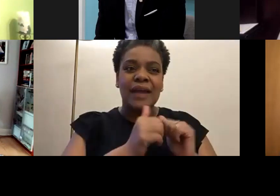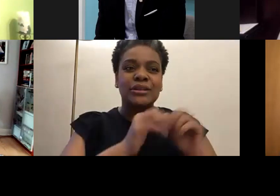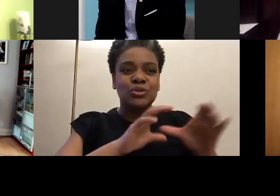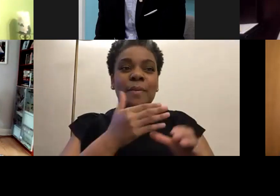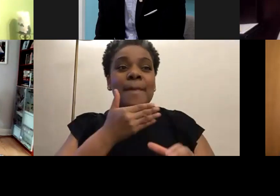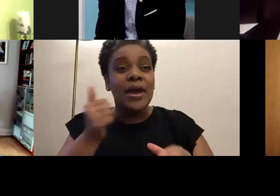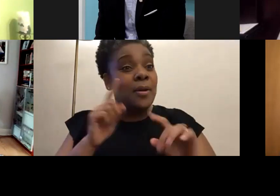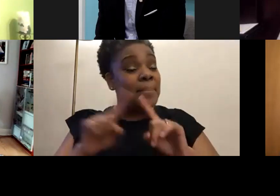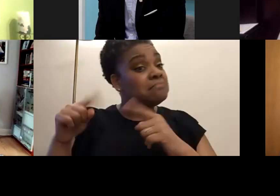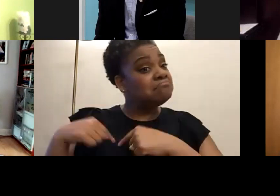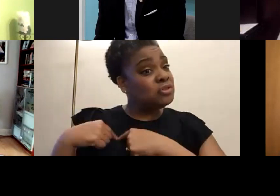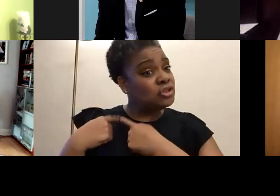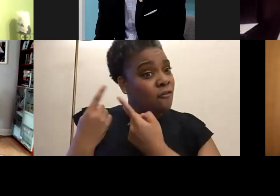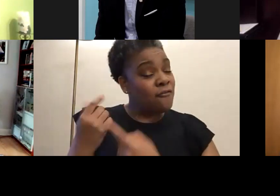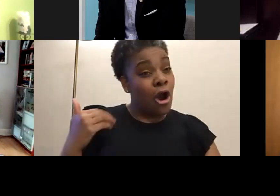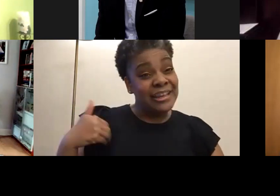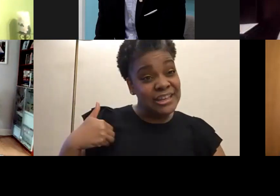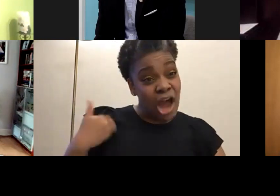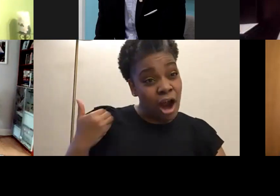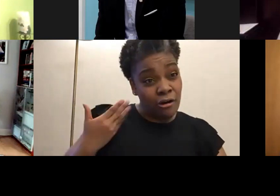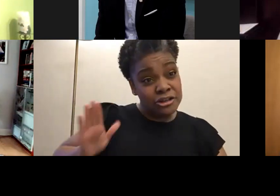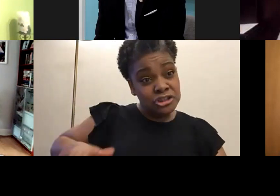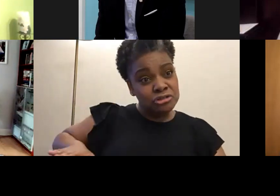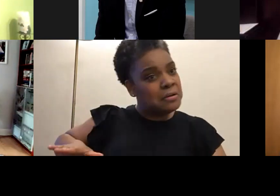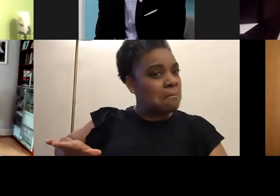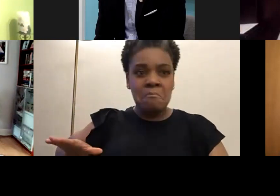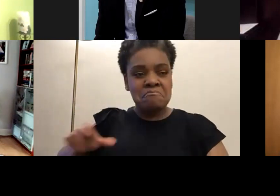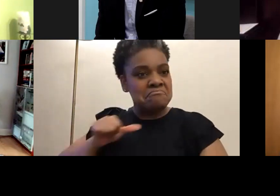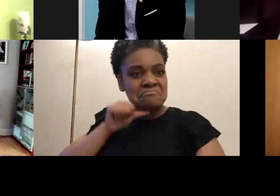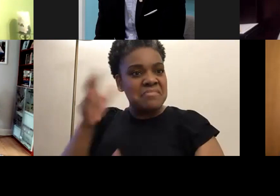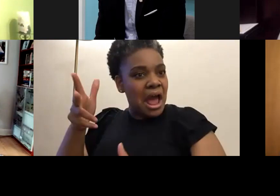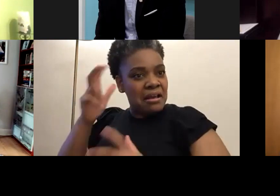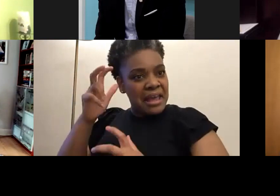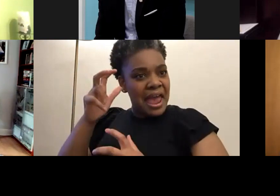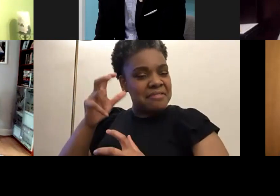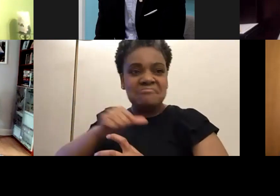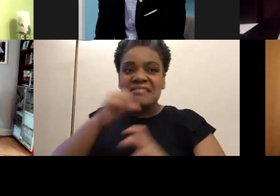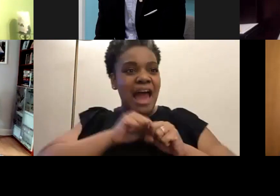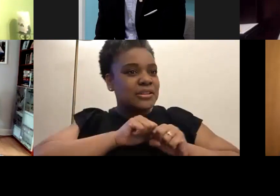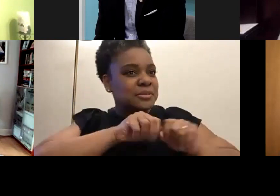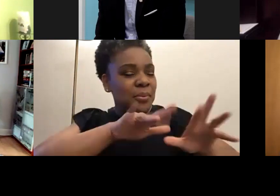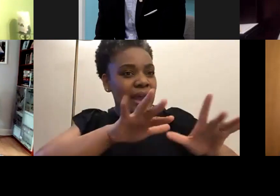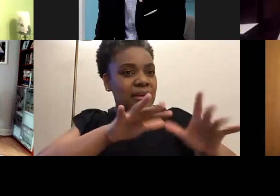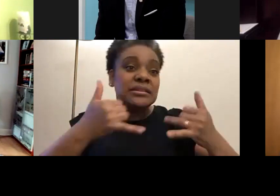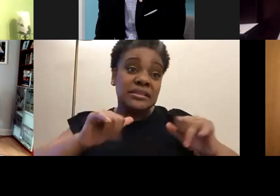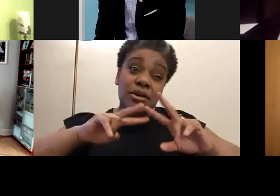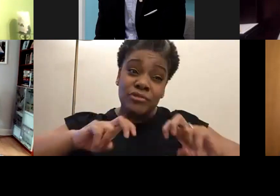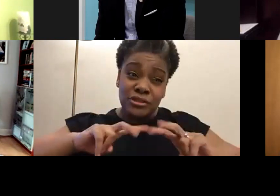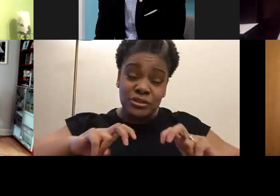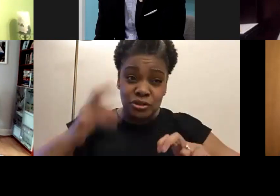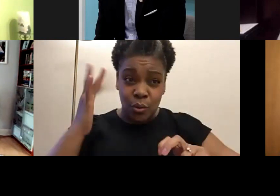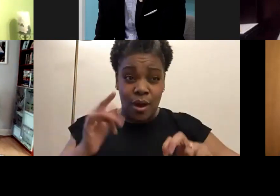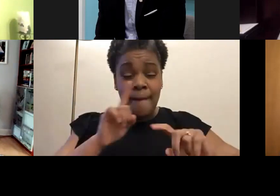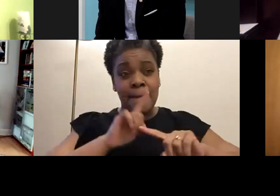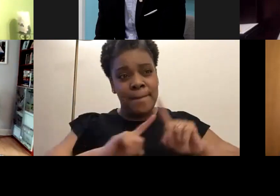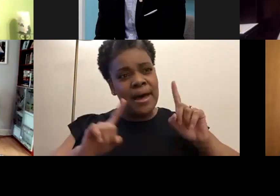far, younger children seem not to either get the virus very easily or spread it. Now, we're still researching why, and I do think eventually